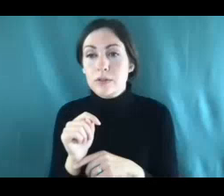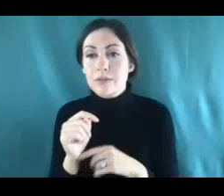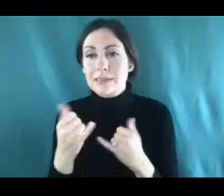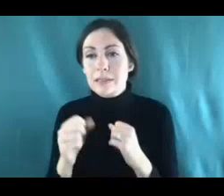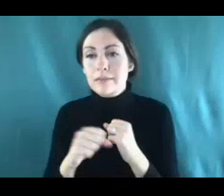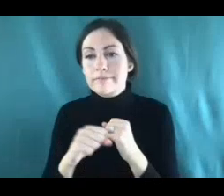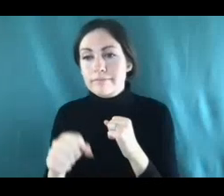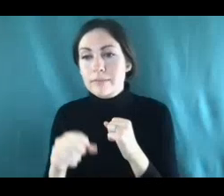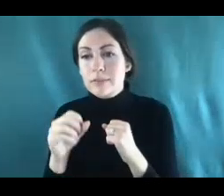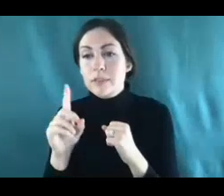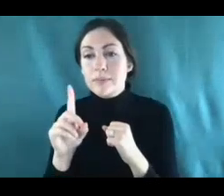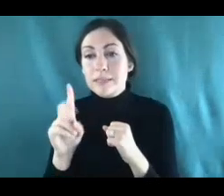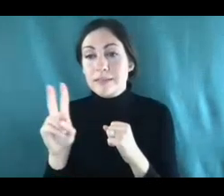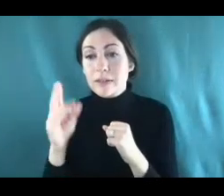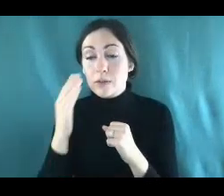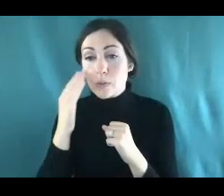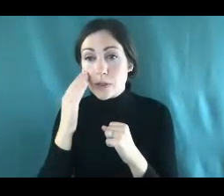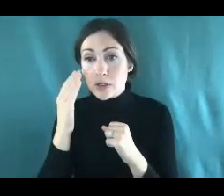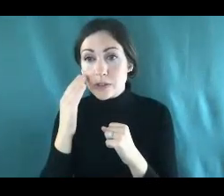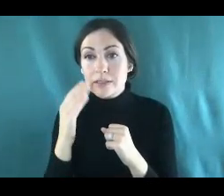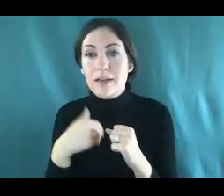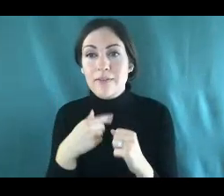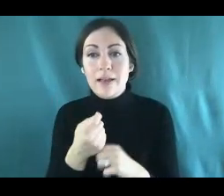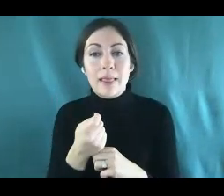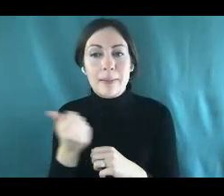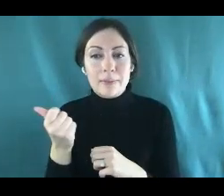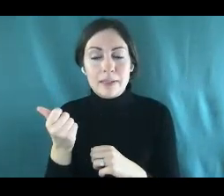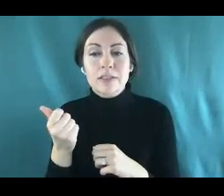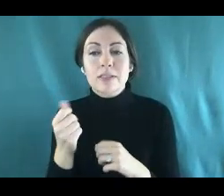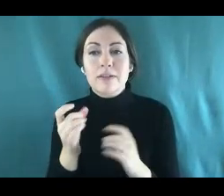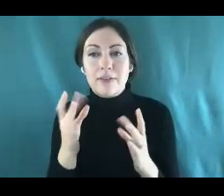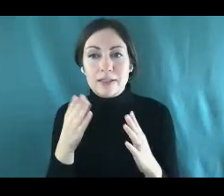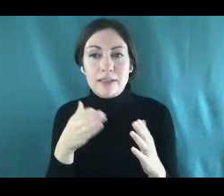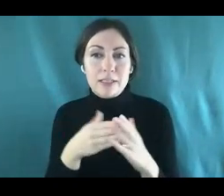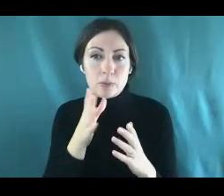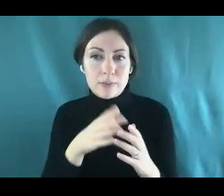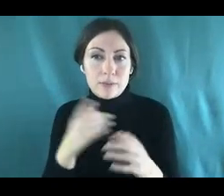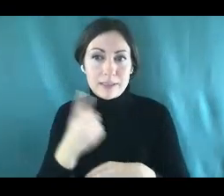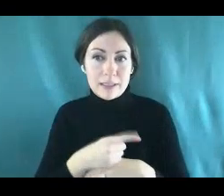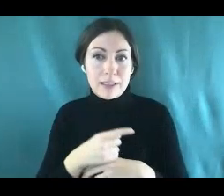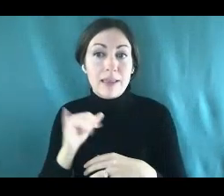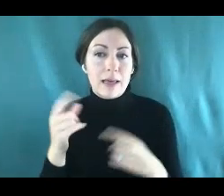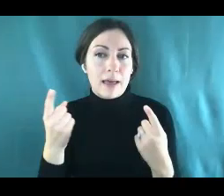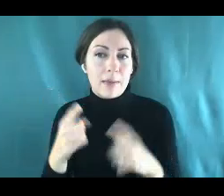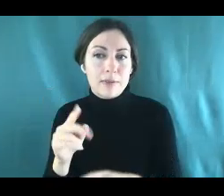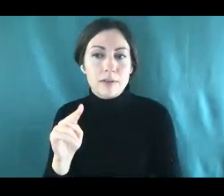there is Elimination of Violence Against Women Day, which is November 25th.